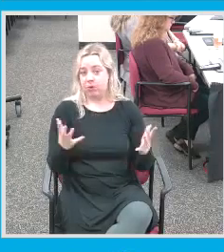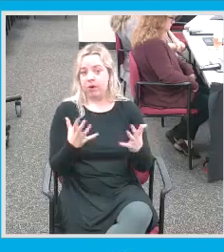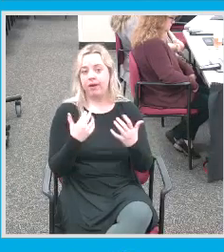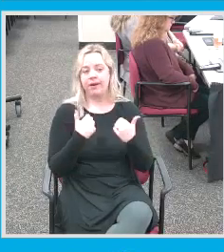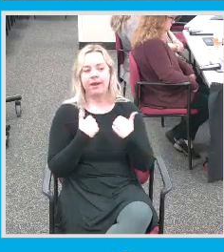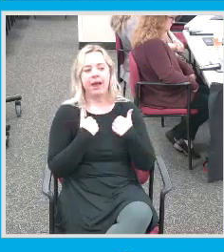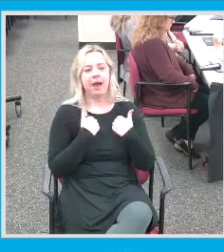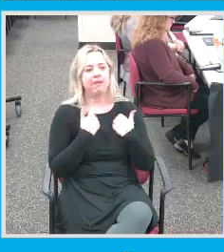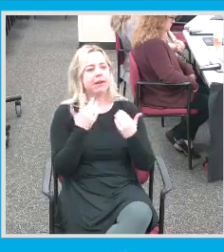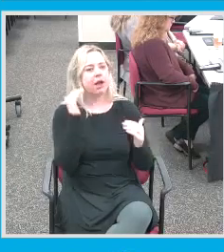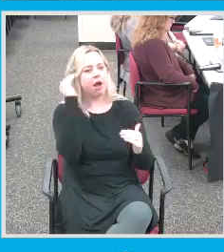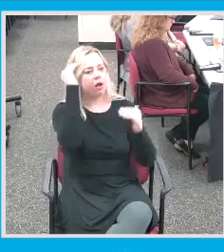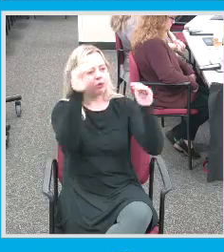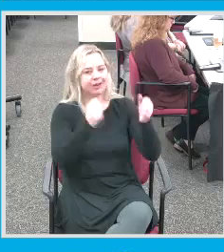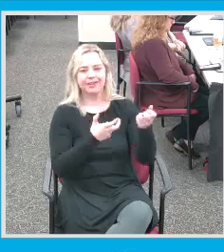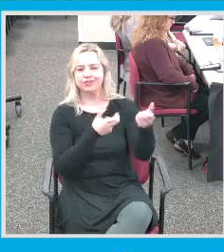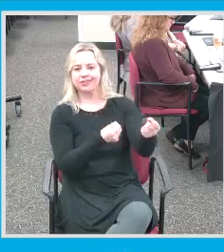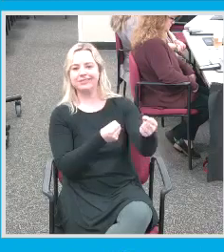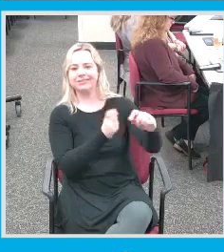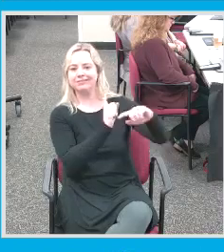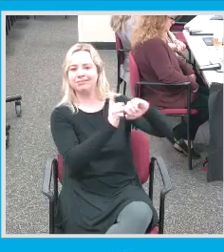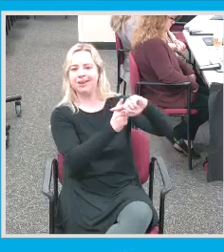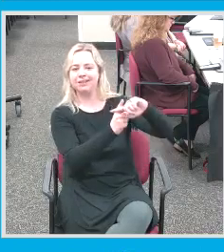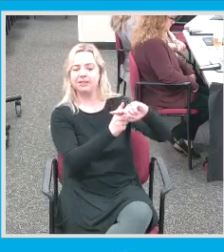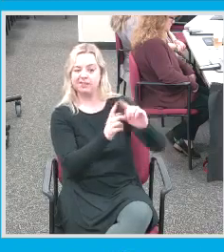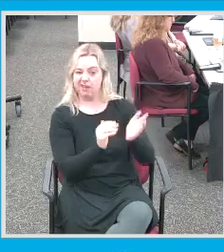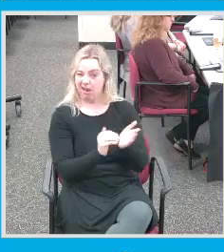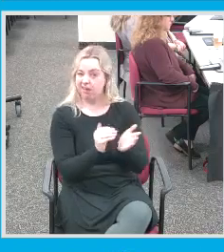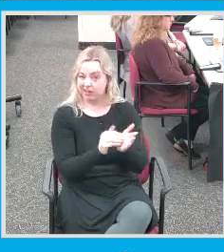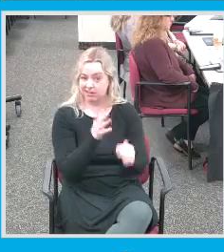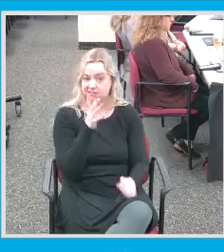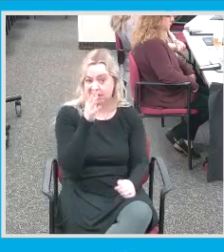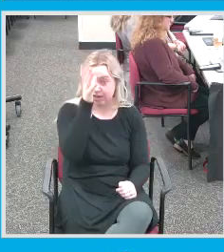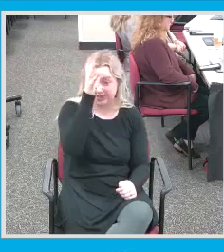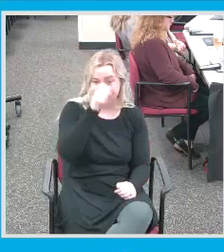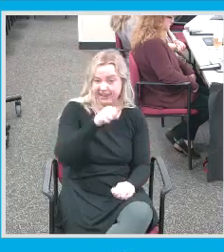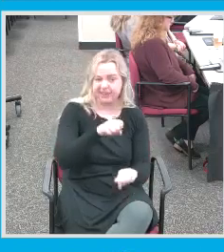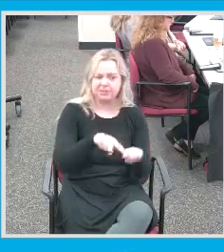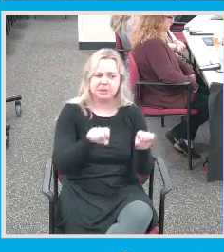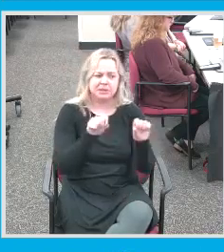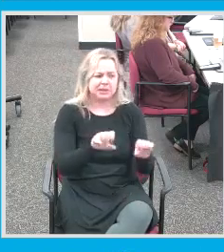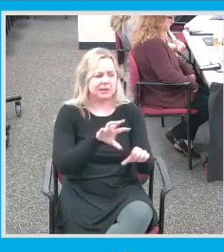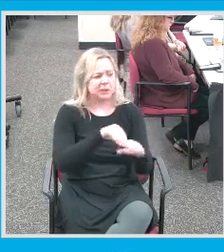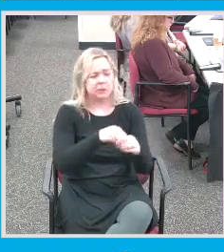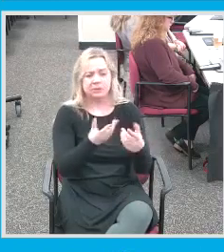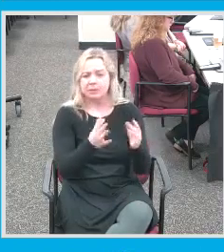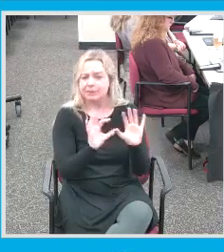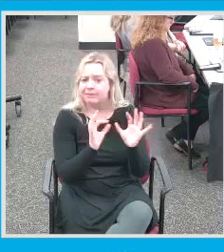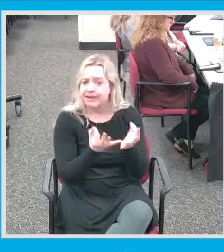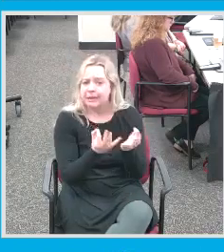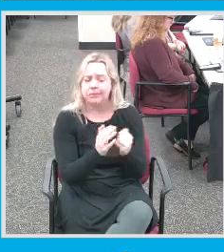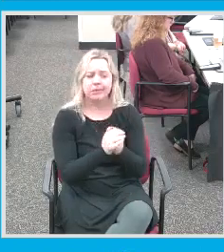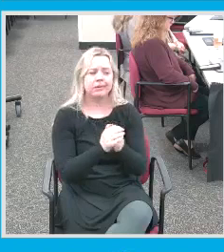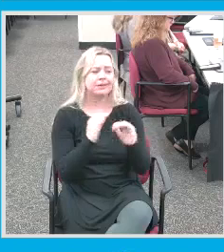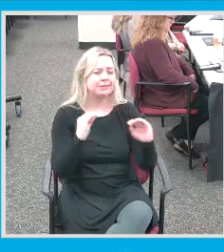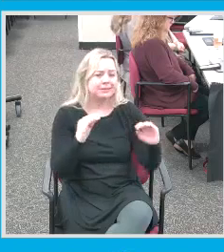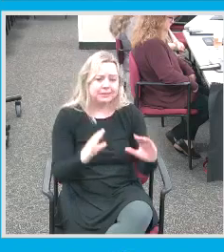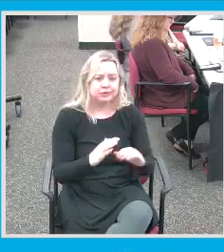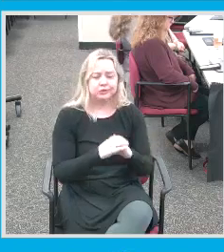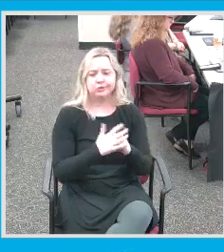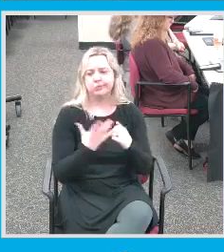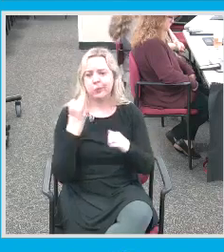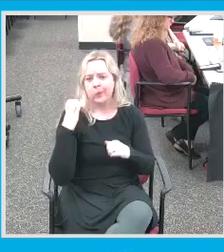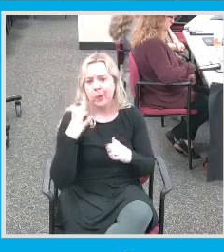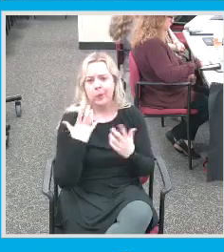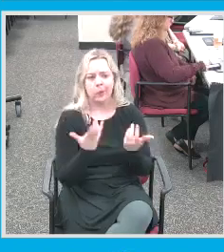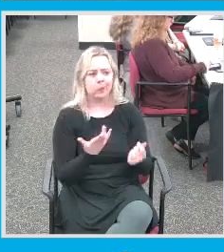life. Oftentimes it is the parent, but it also can be family members, teachers, coaches, faith community